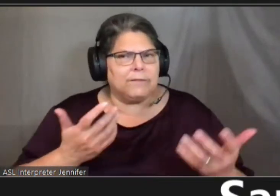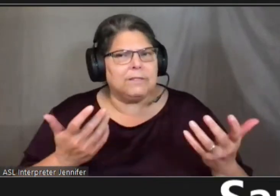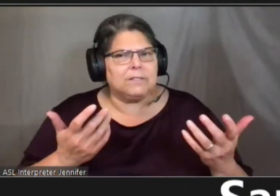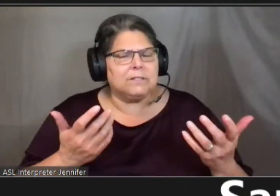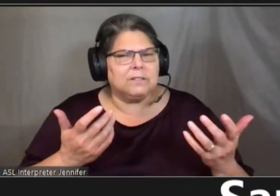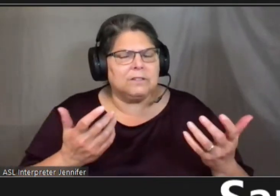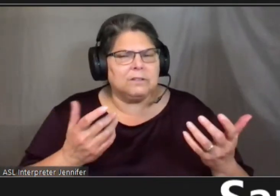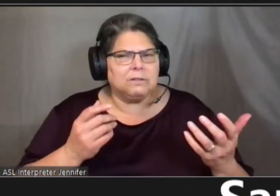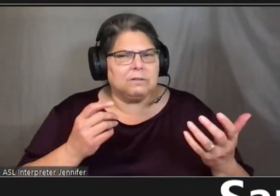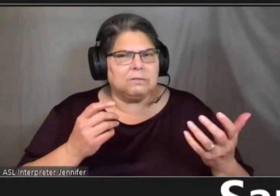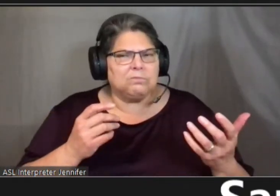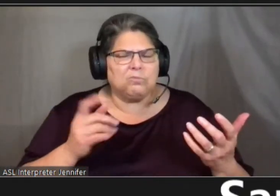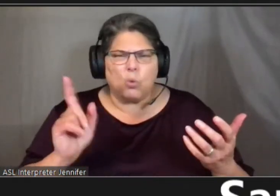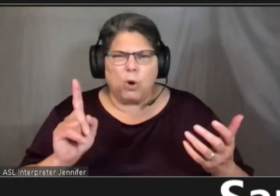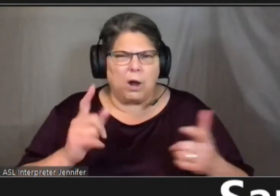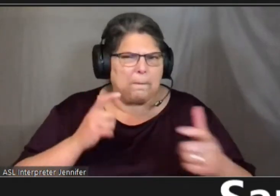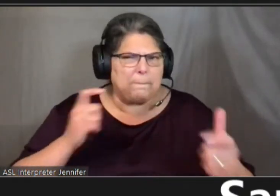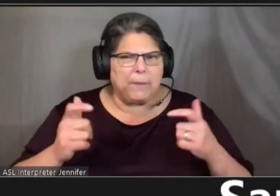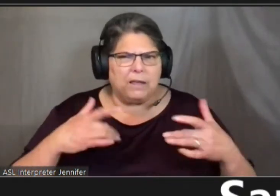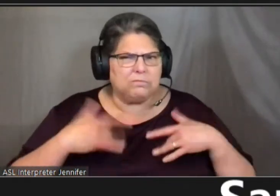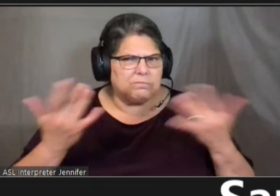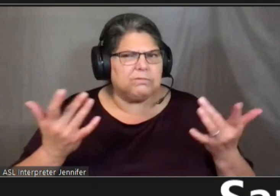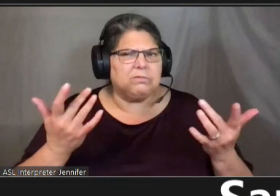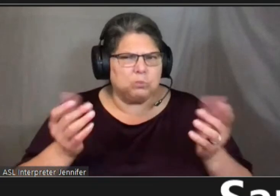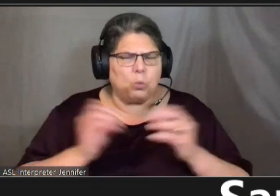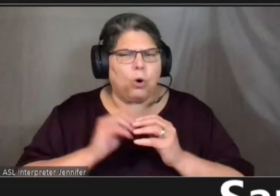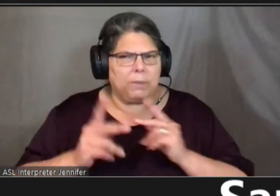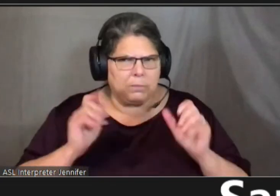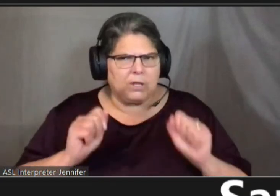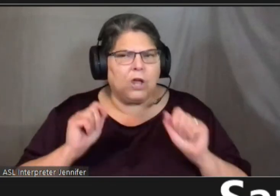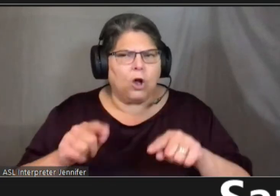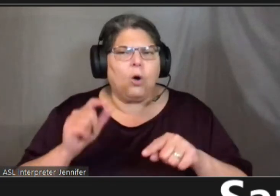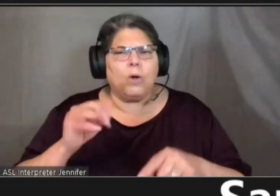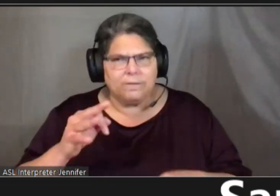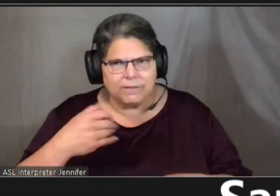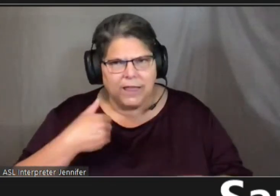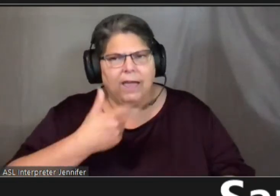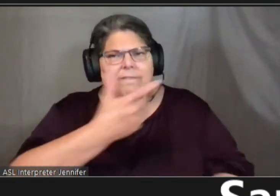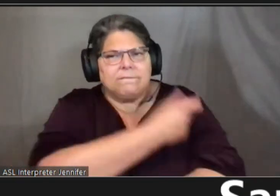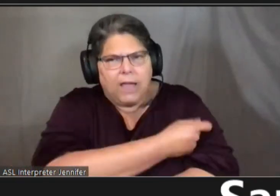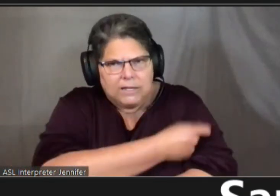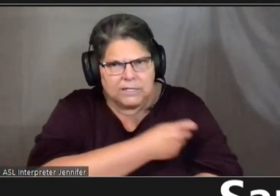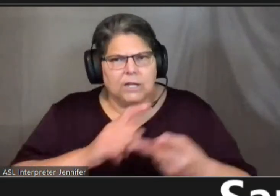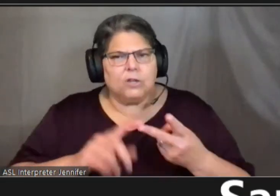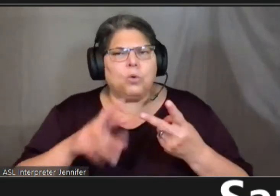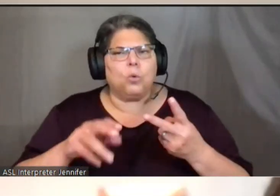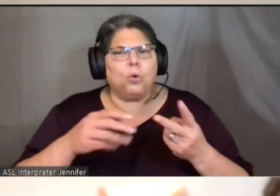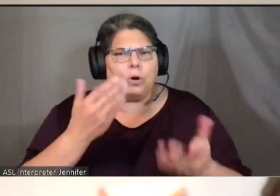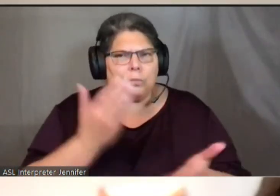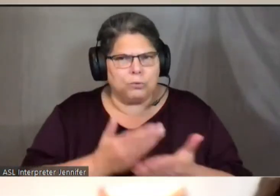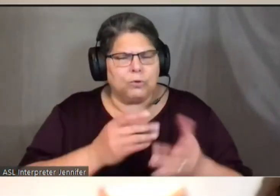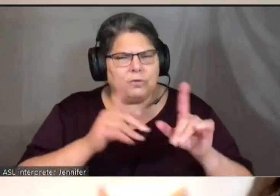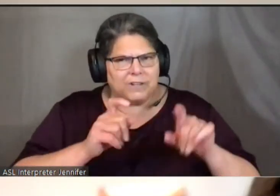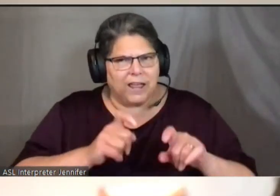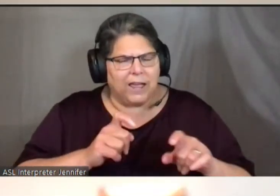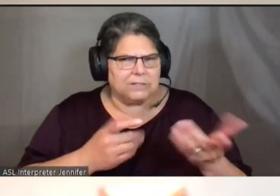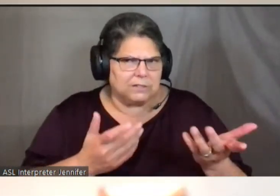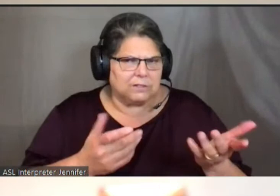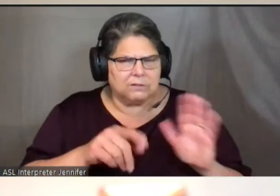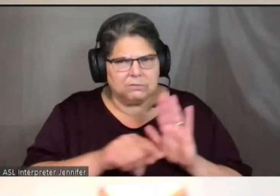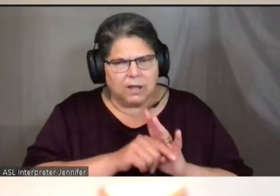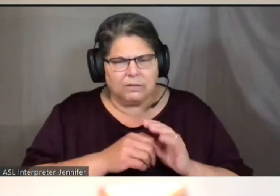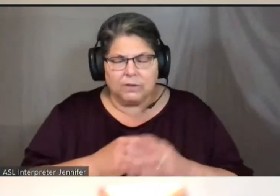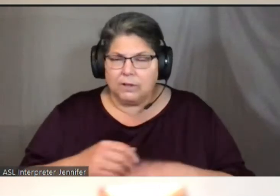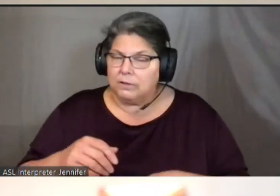where there's a greater allowance of participants if they're vaccinated or tested. I don't know what will happen